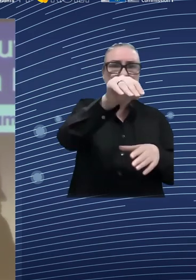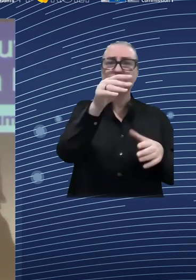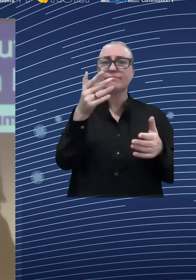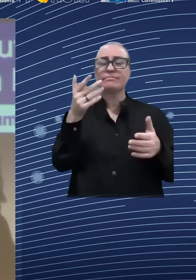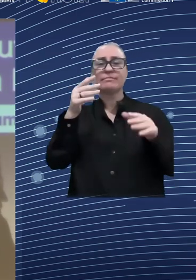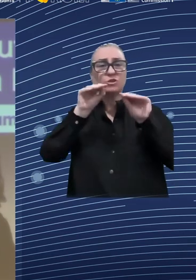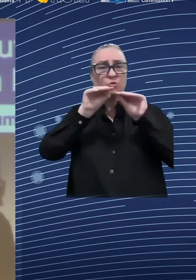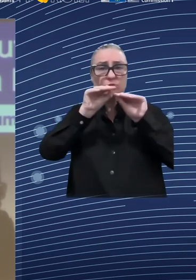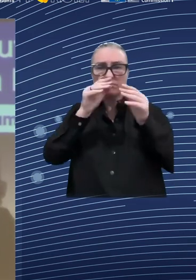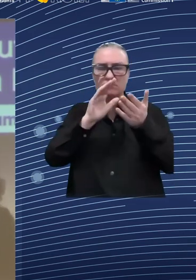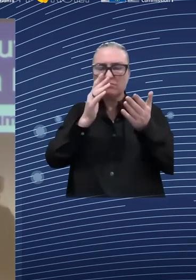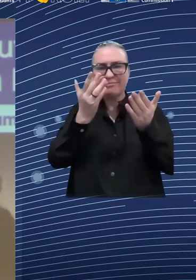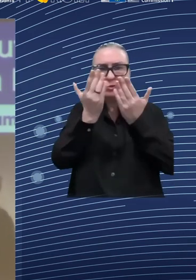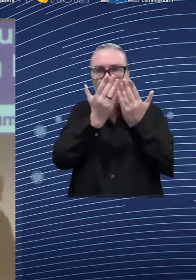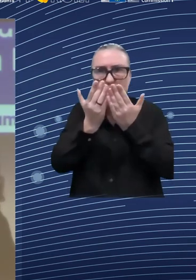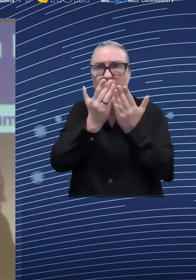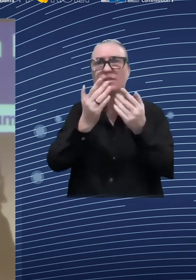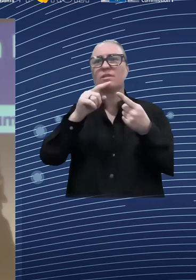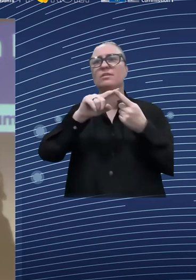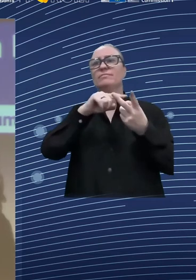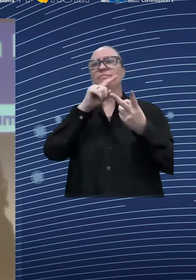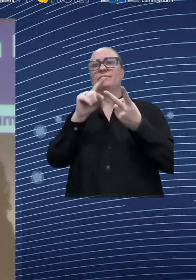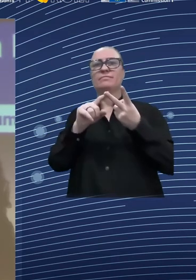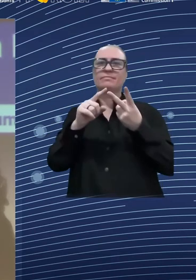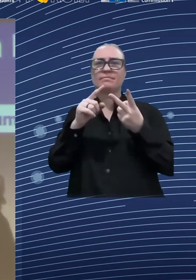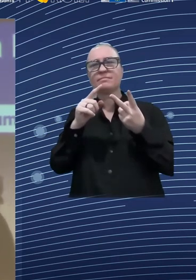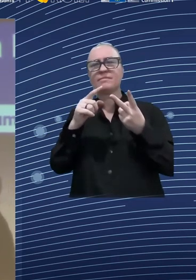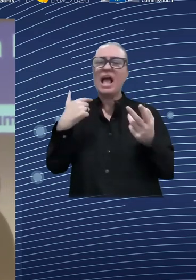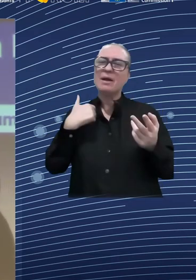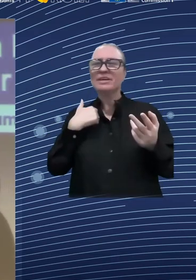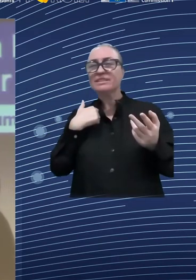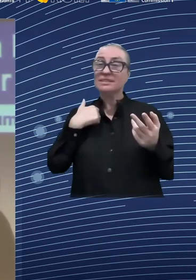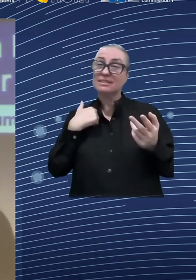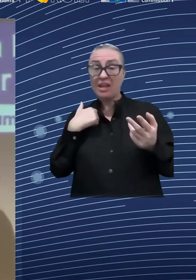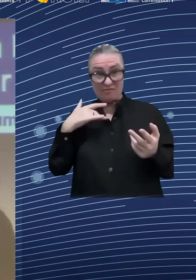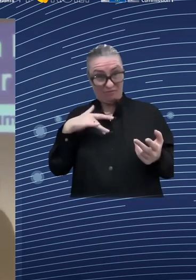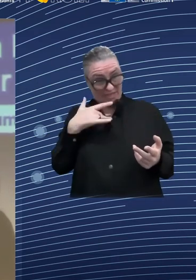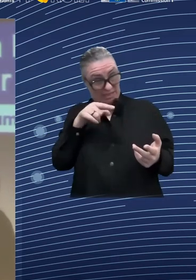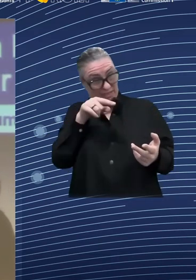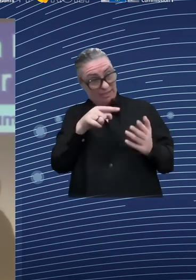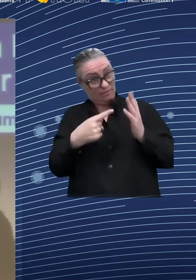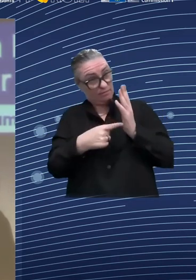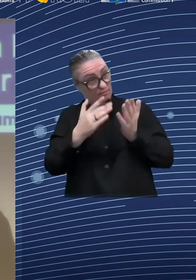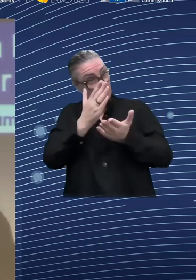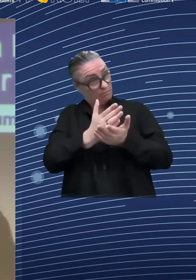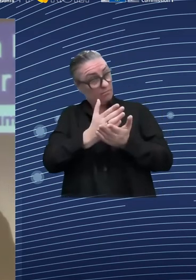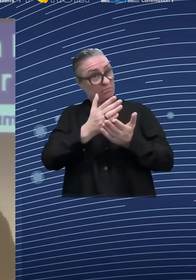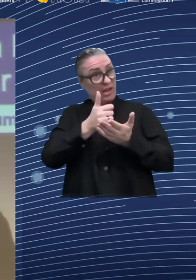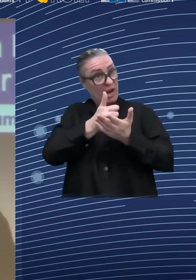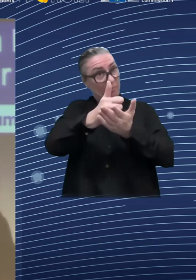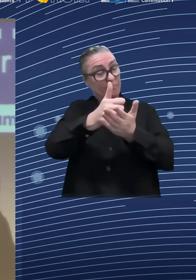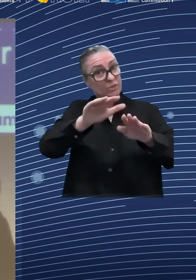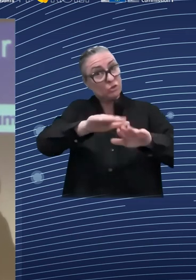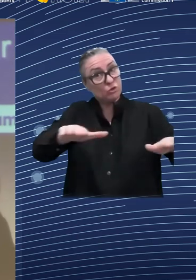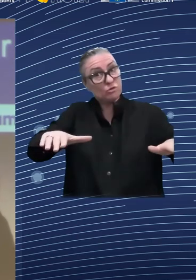sell our products and we can believe it's good, but we are not really sure. And I think this is big issue, because teachers then